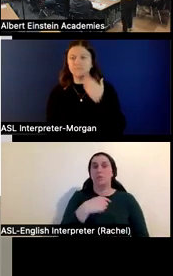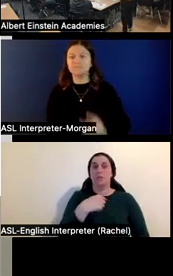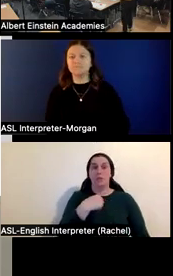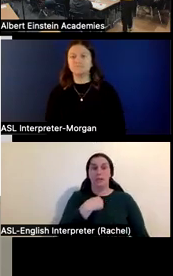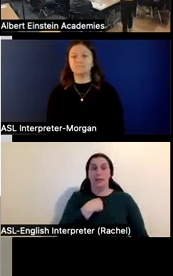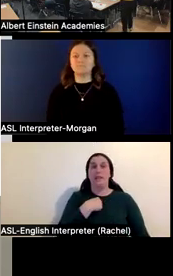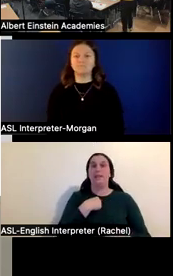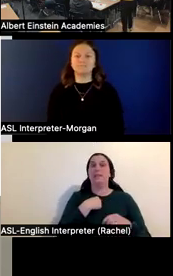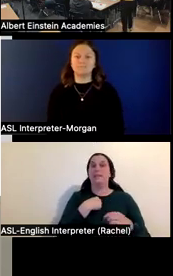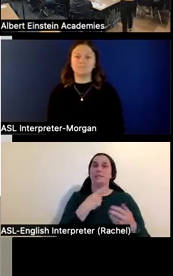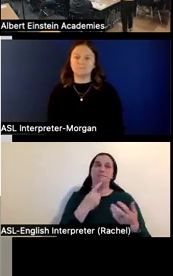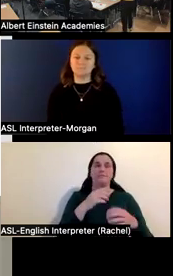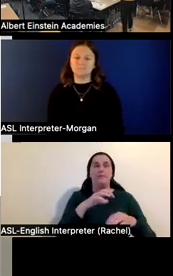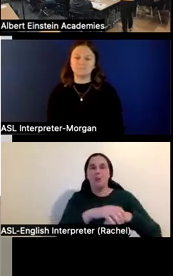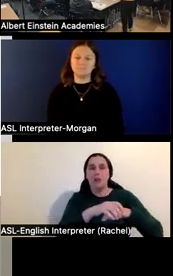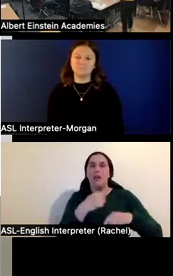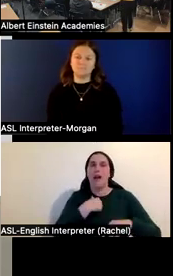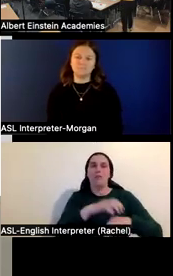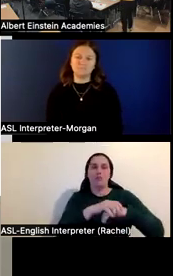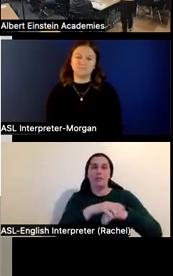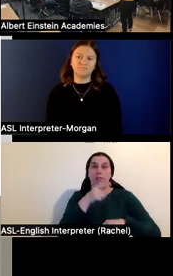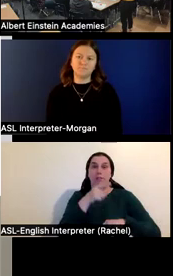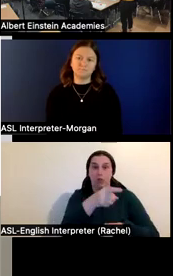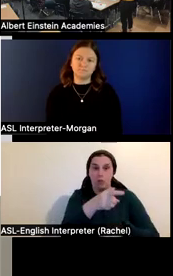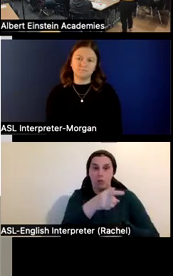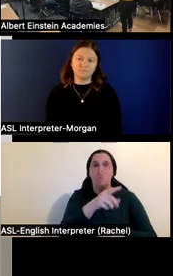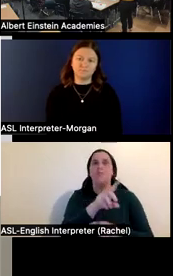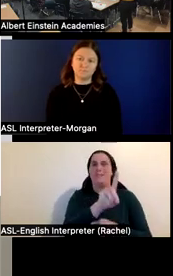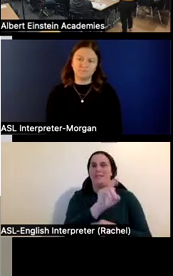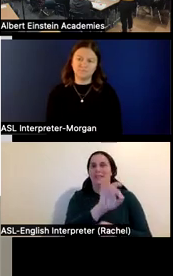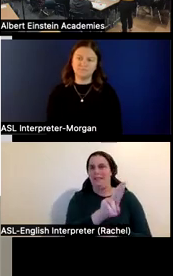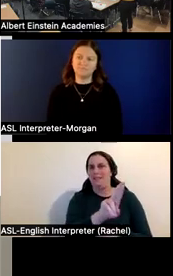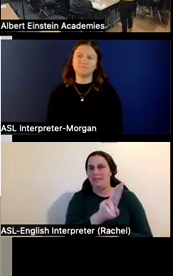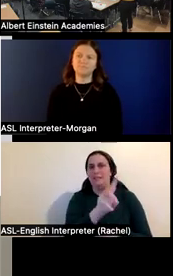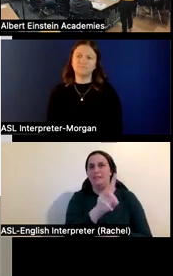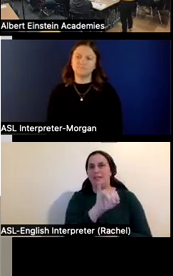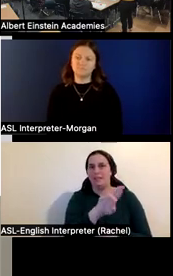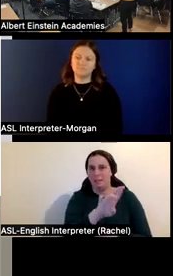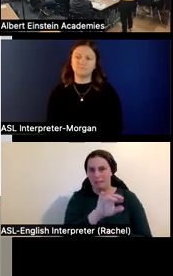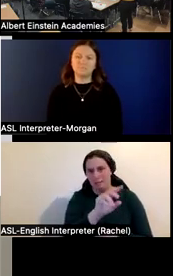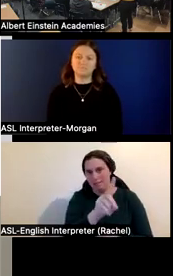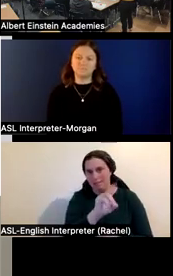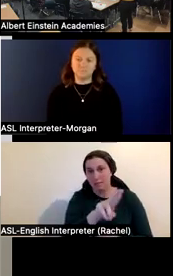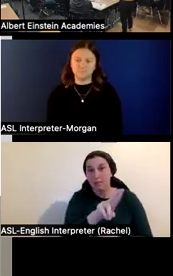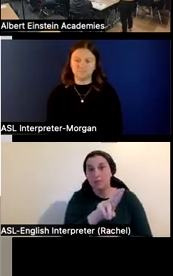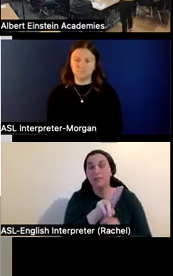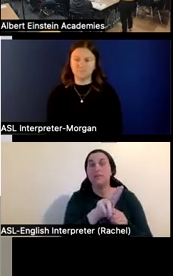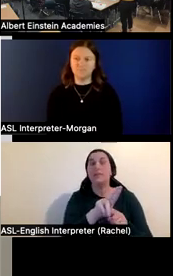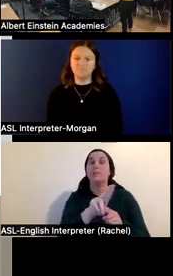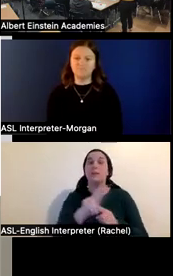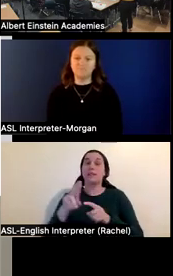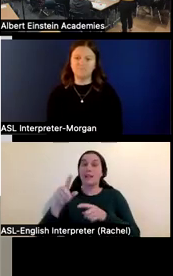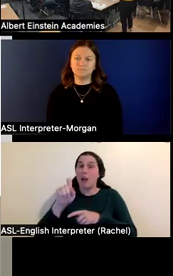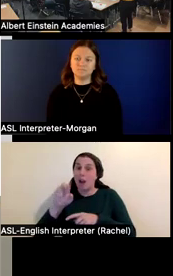gratuliere dir. So this is where the, yeah, dir, yeah, dir. But then as an article, it's